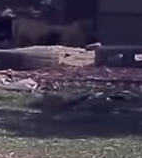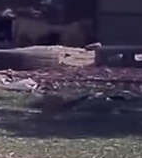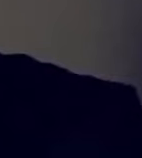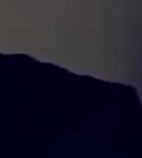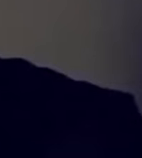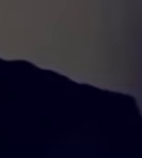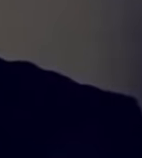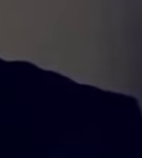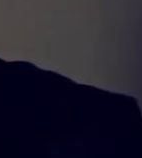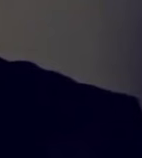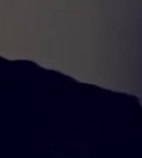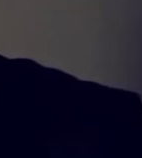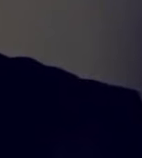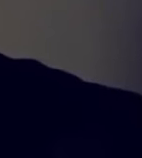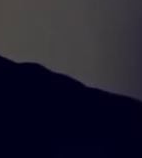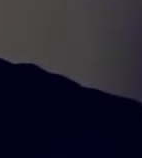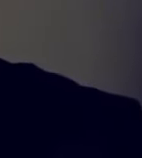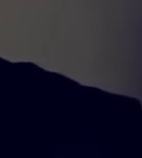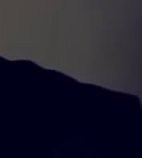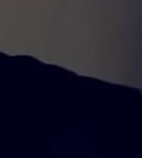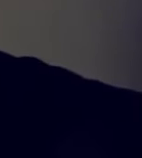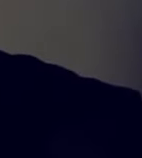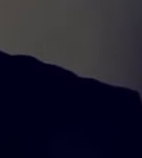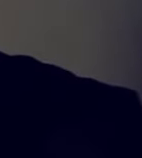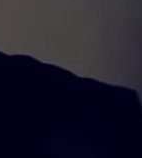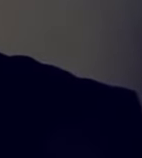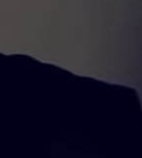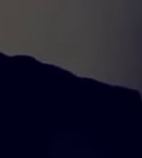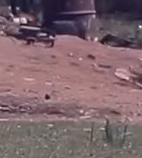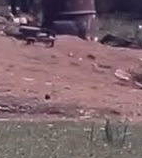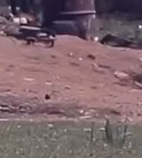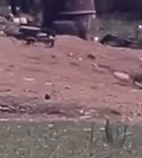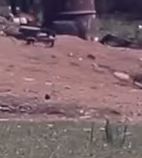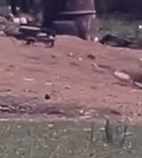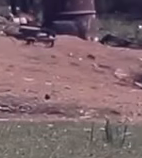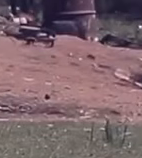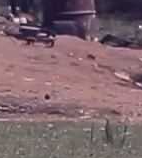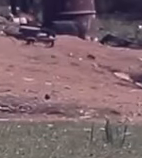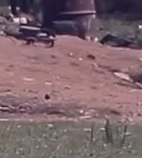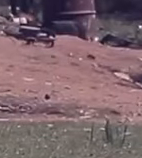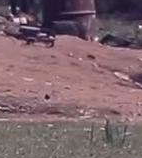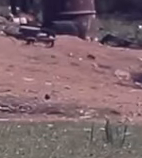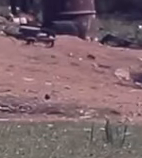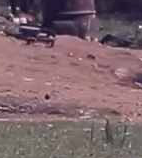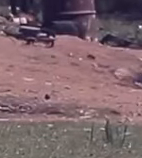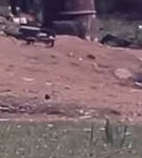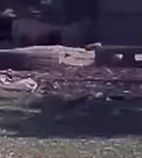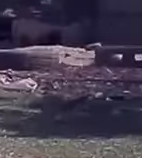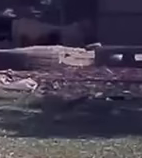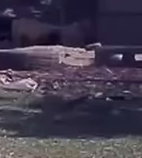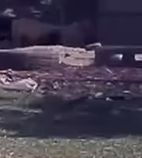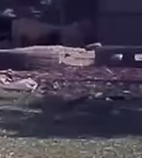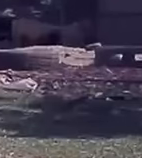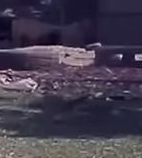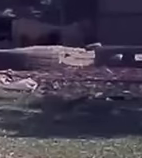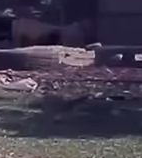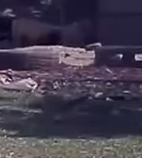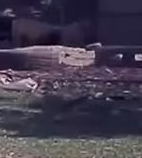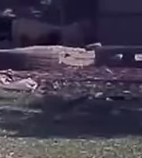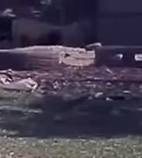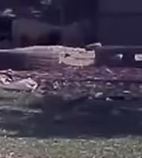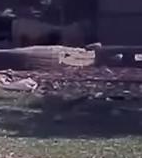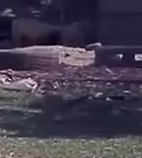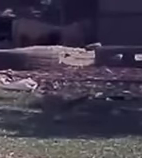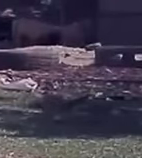we plan everything yaba right and then say shooter say editor this is how the scene actually looks at the end